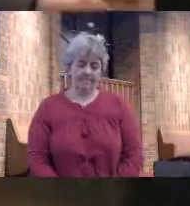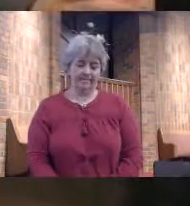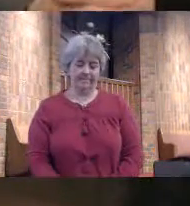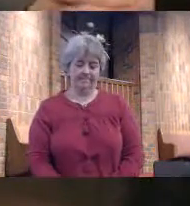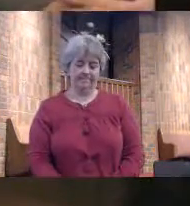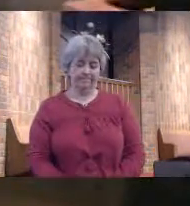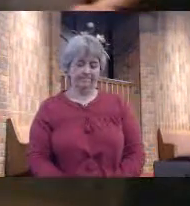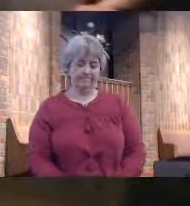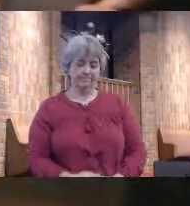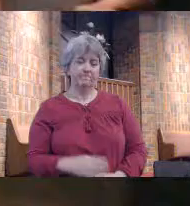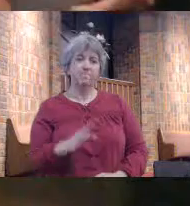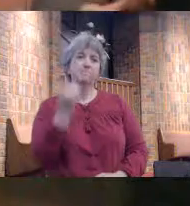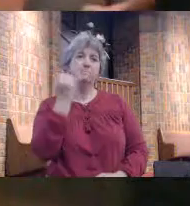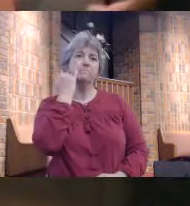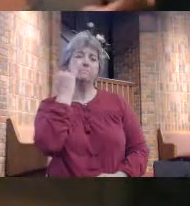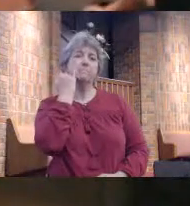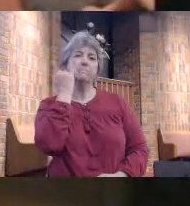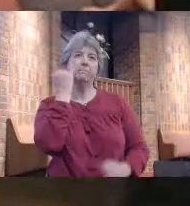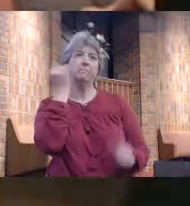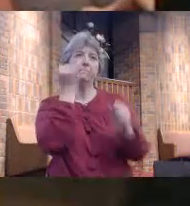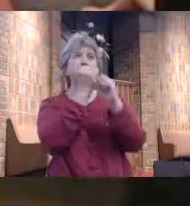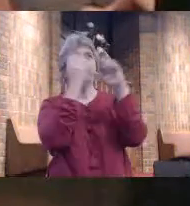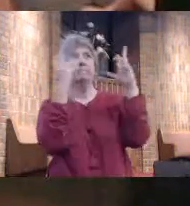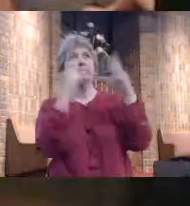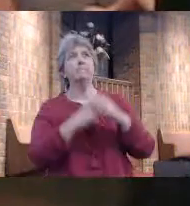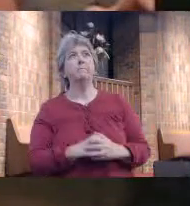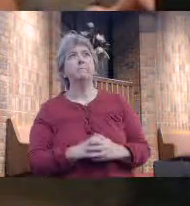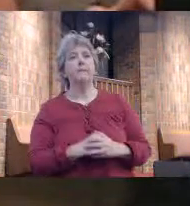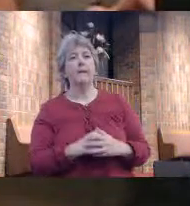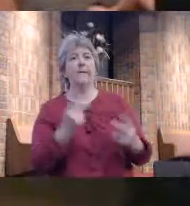Imagine a visitor comes to see us.